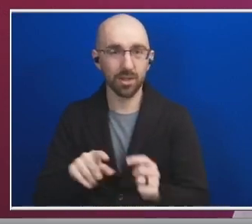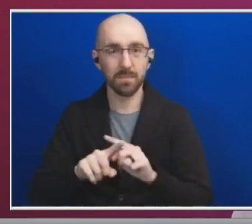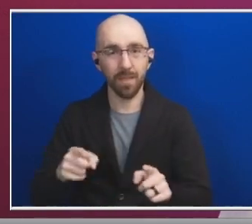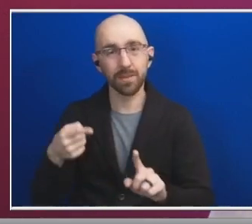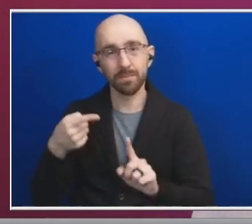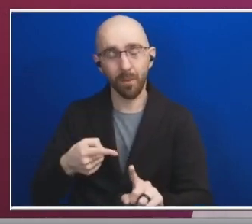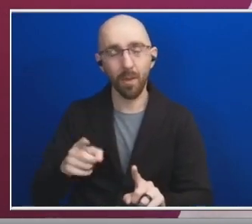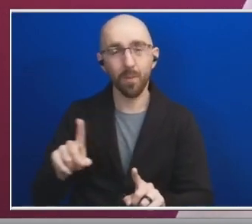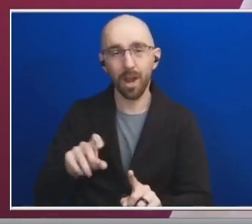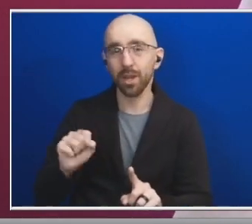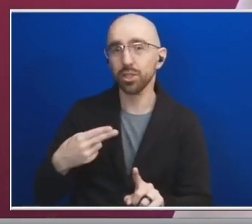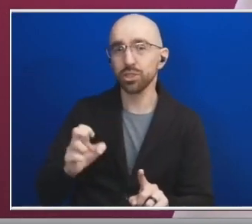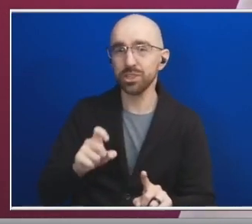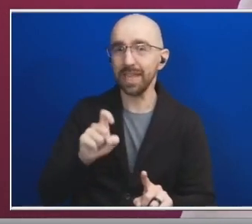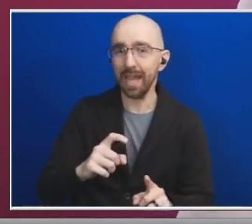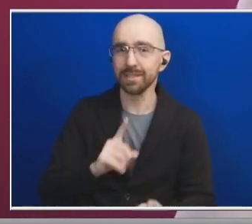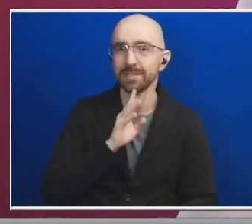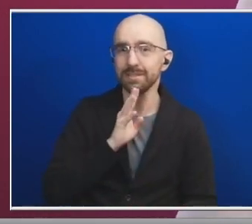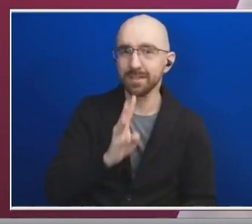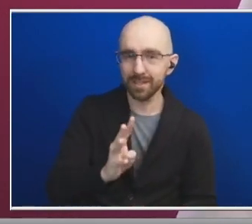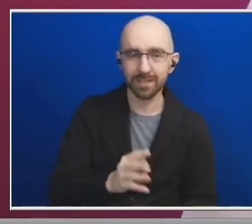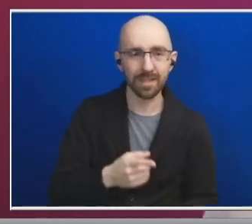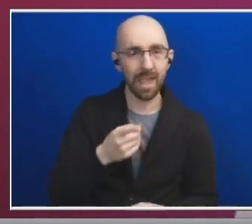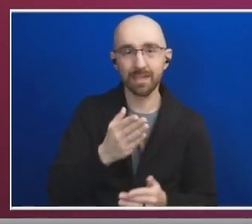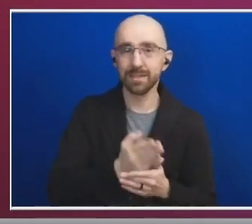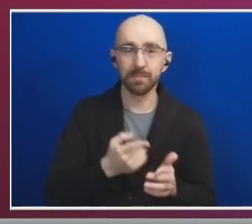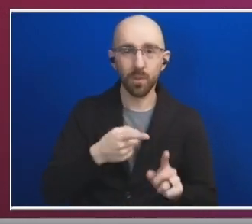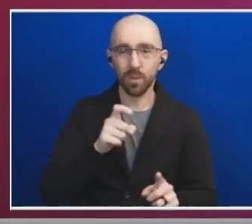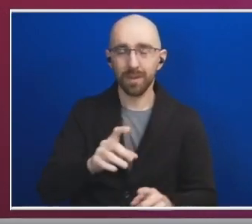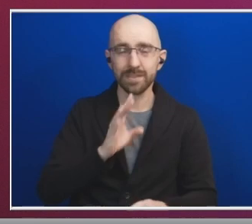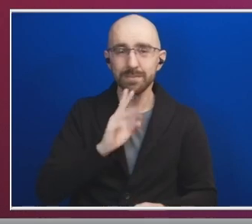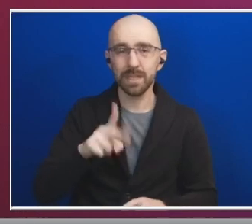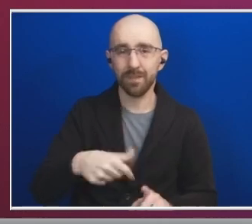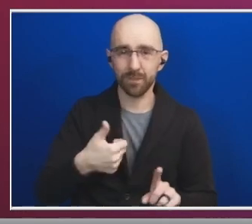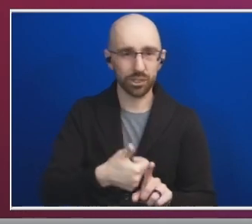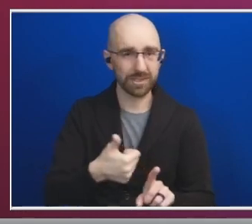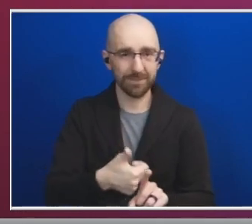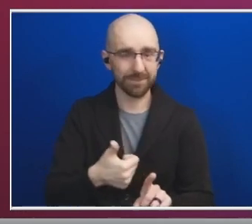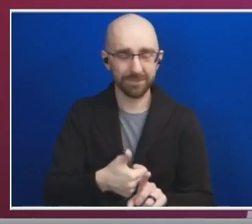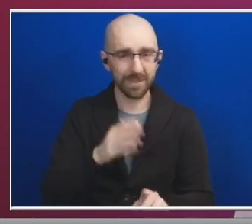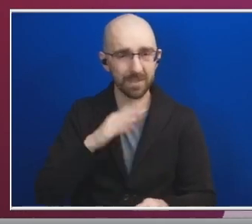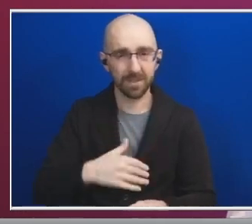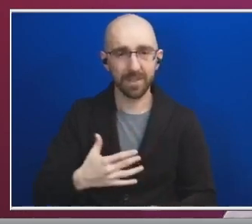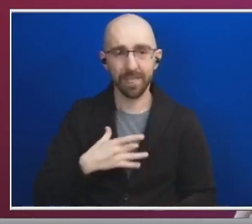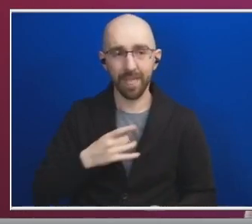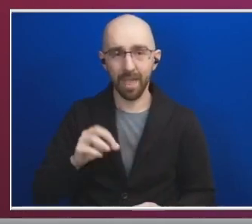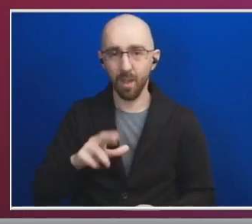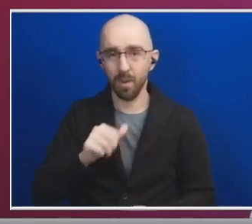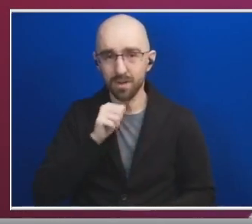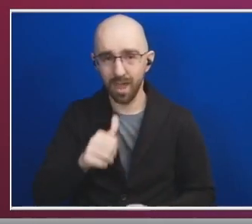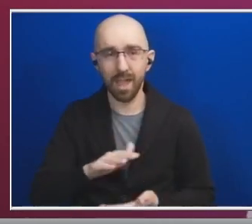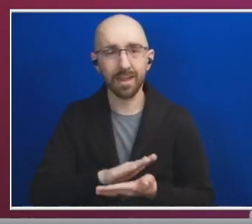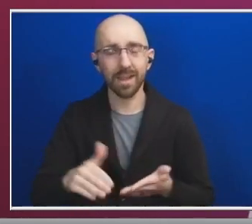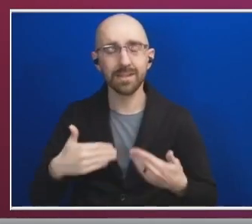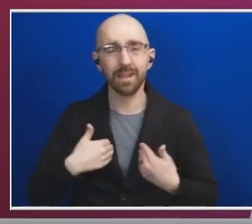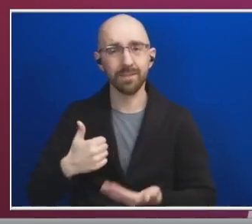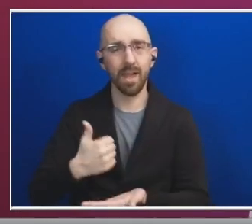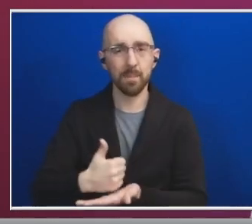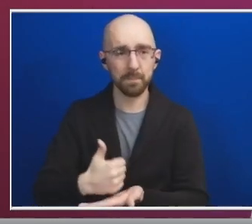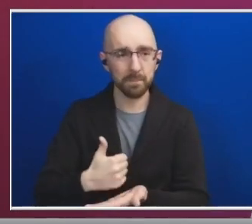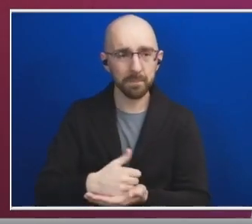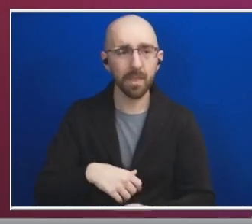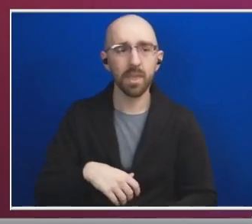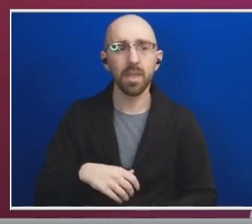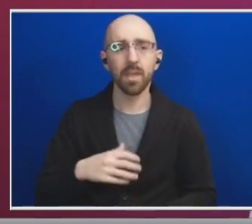say it. She has to. At some point, you have to speak up for yourself. Like it or not, it's nice to have help and to have